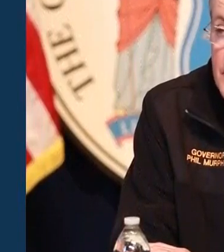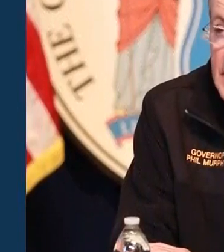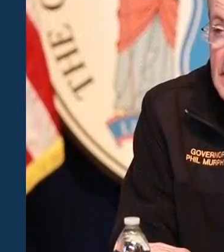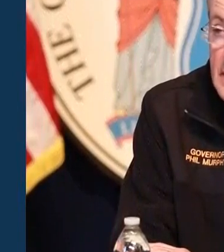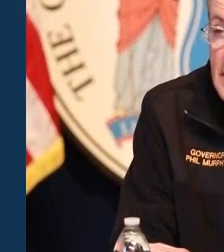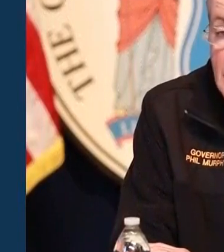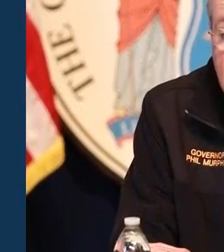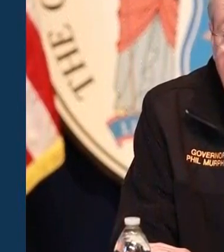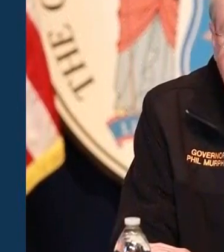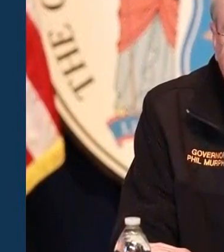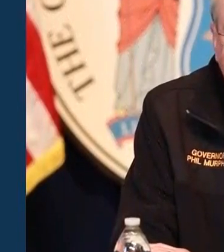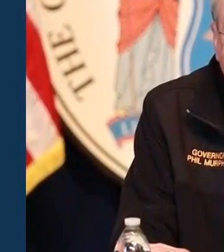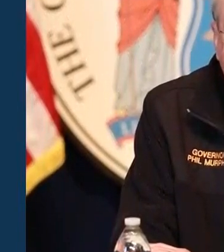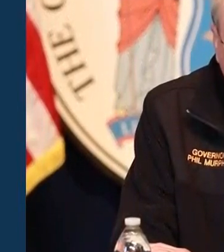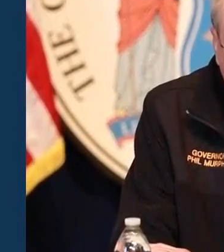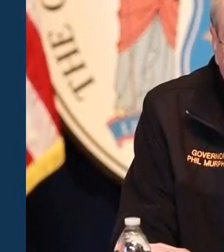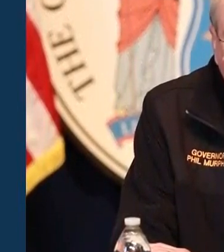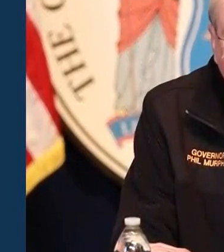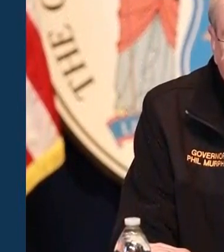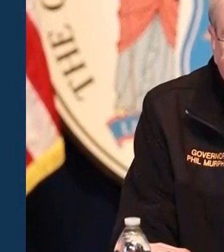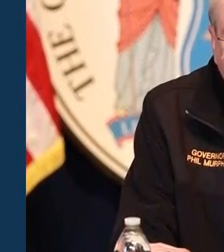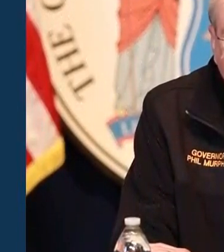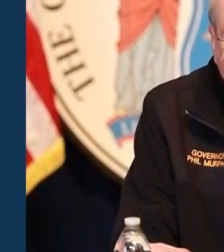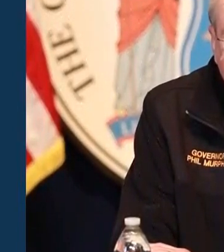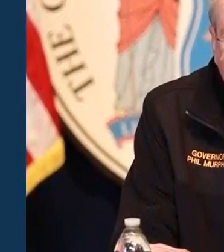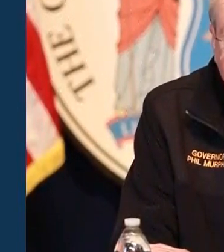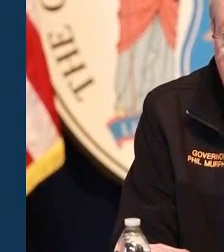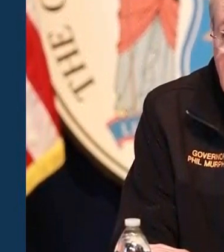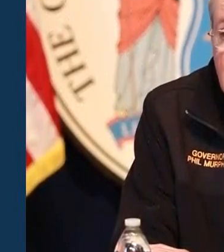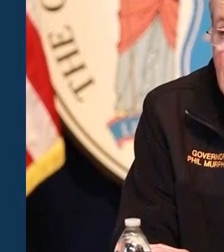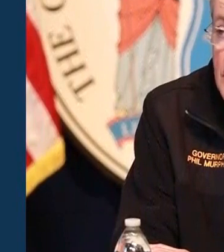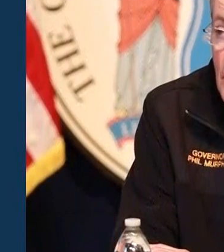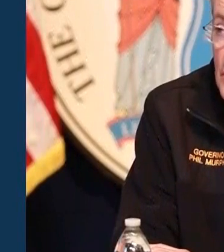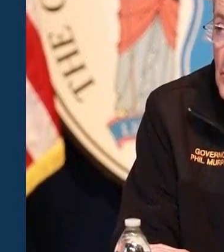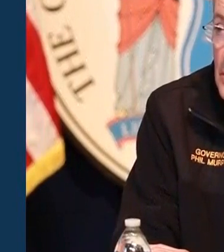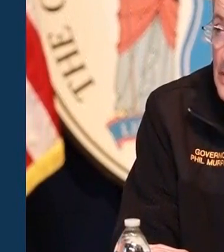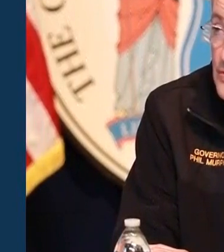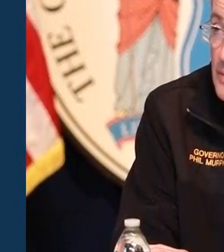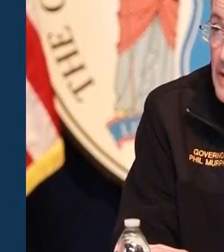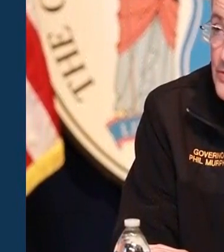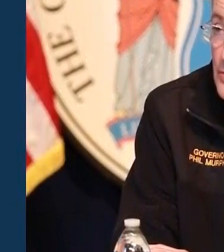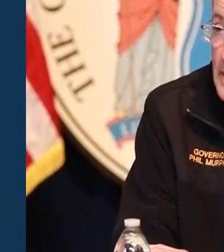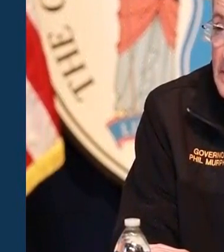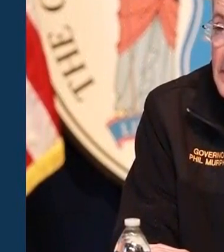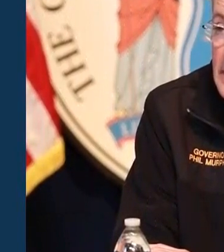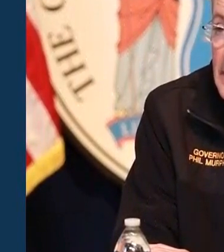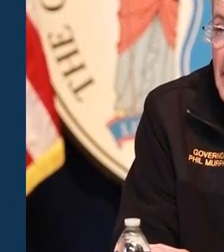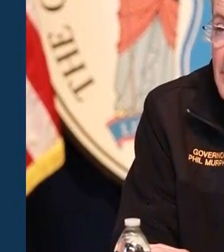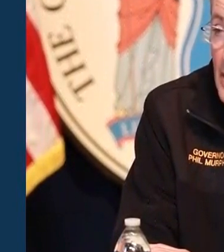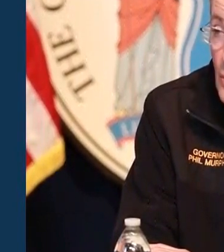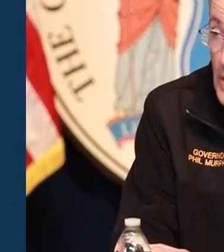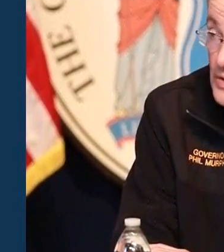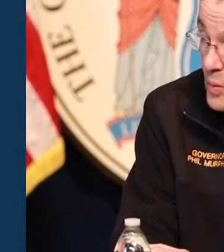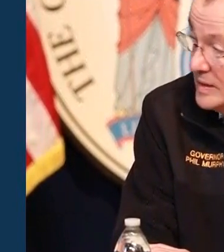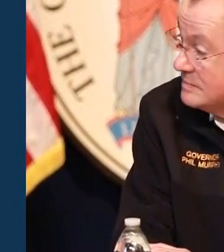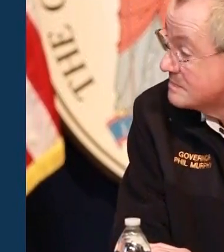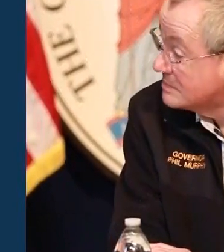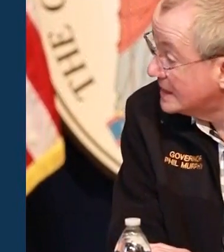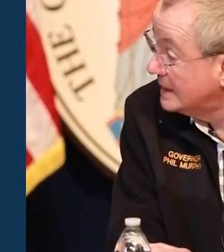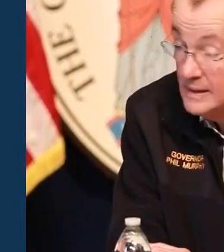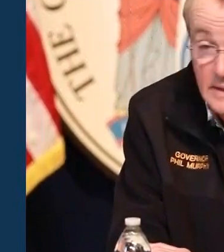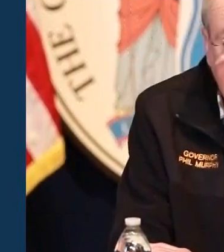care, how many ventilators are in use. And as Judy has said all along, that's going to bounce around at about 1 to